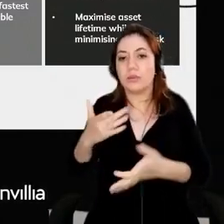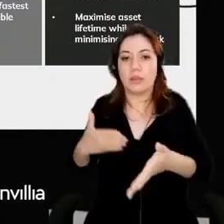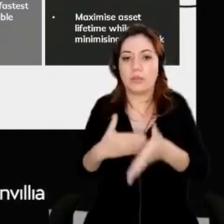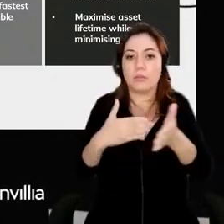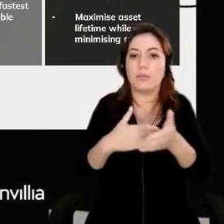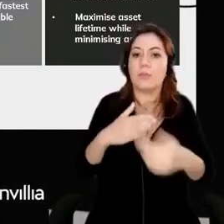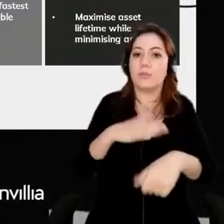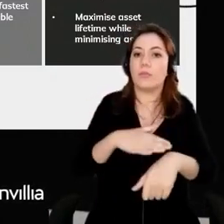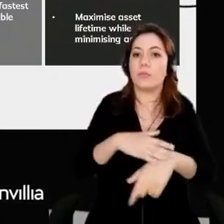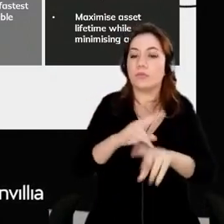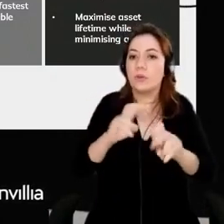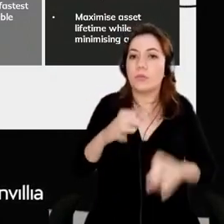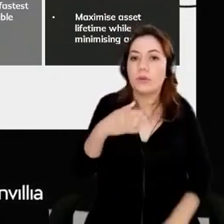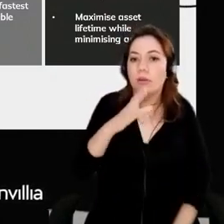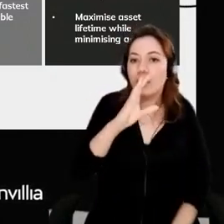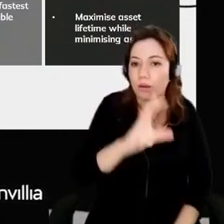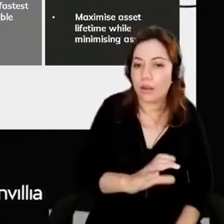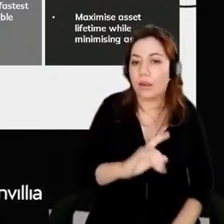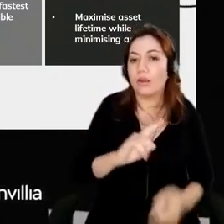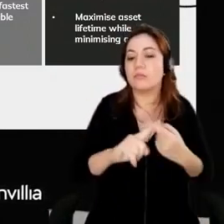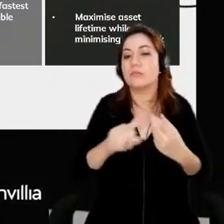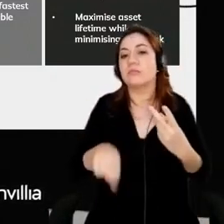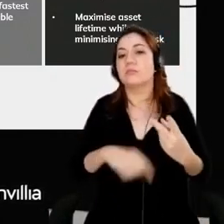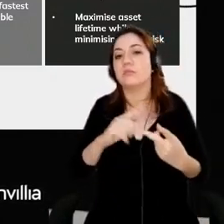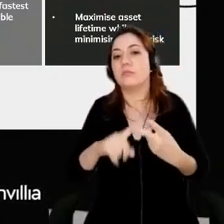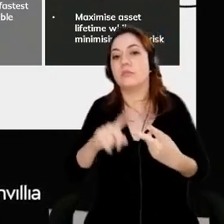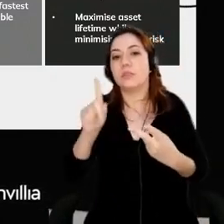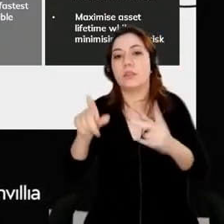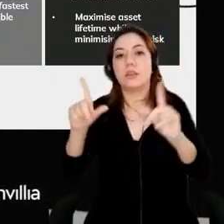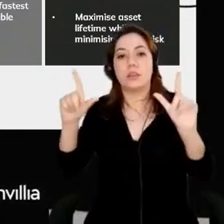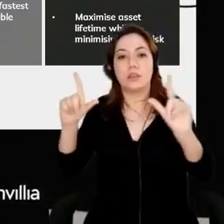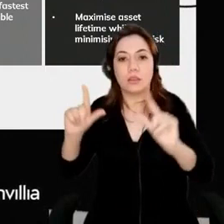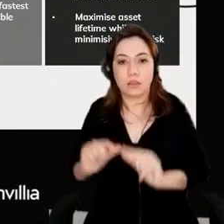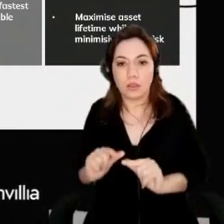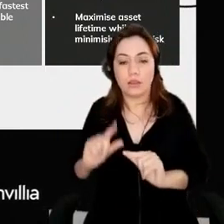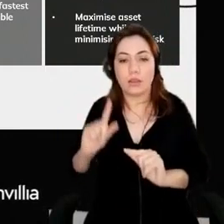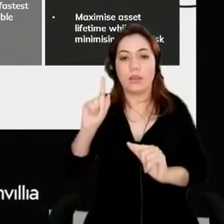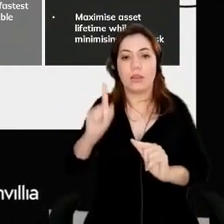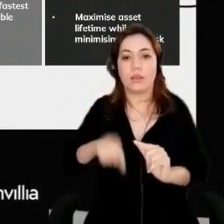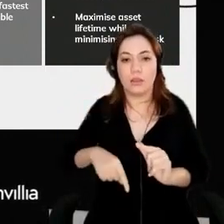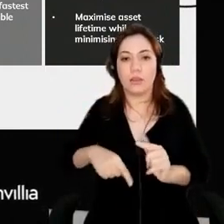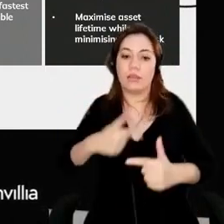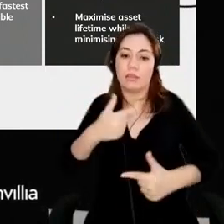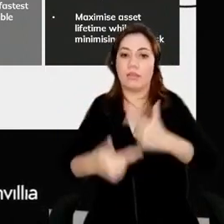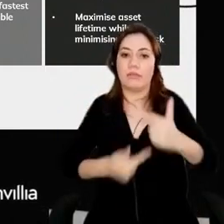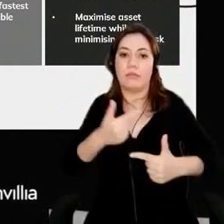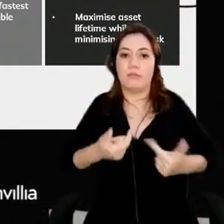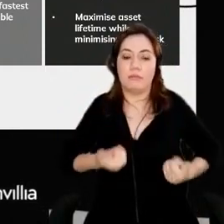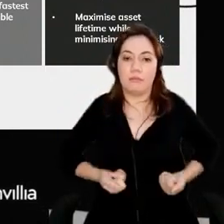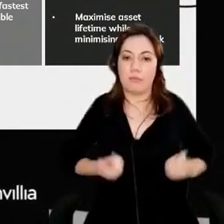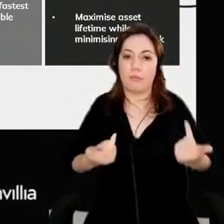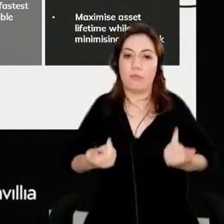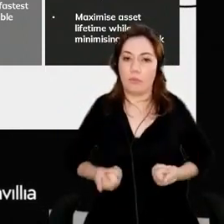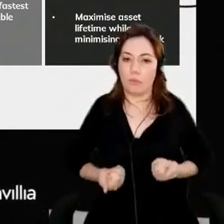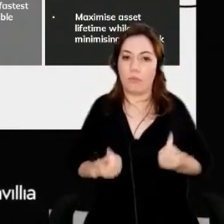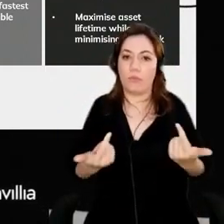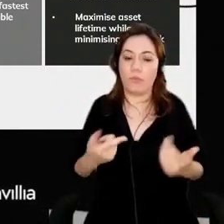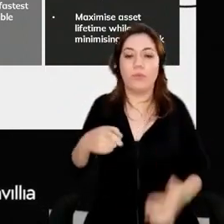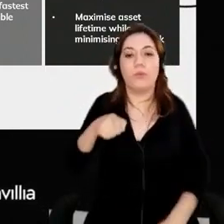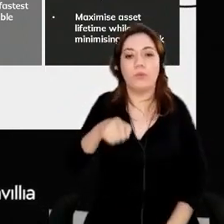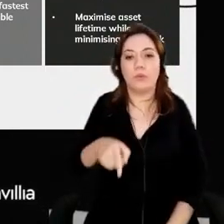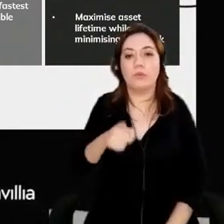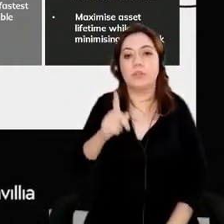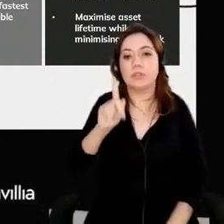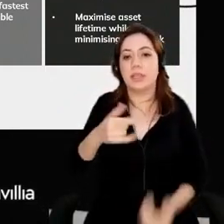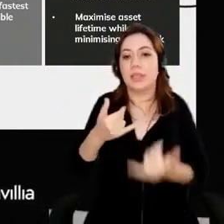is around minimizing operating costs. You know, so this energy costs or looking at, you know, making sure